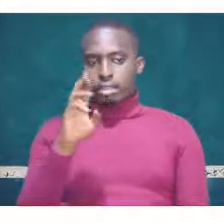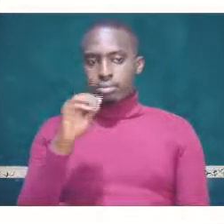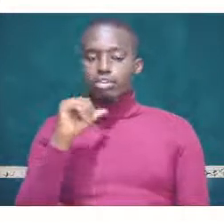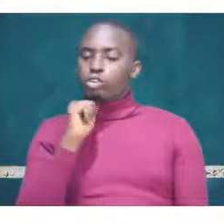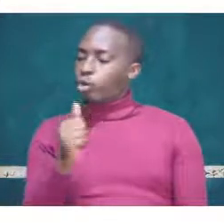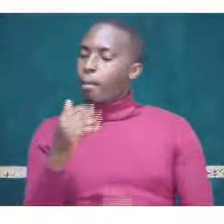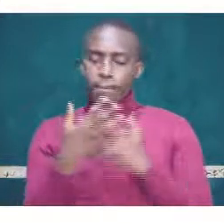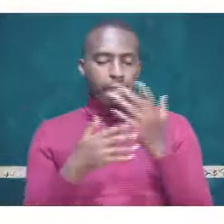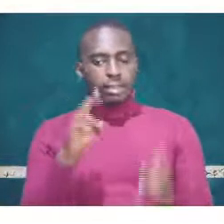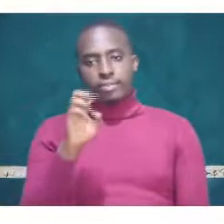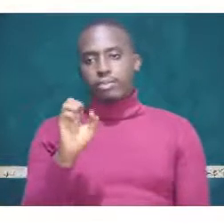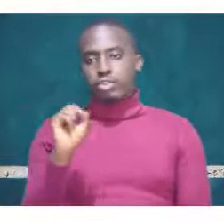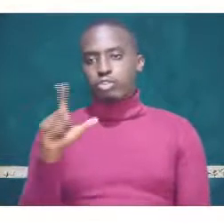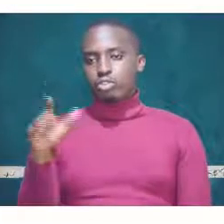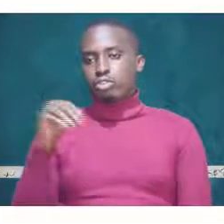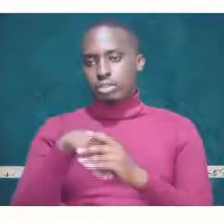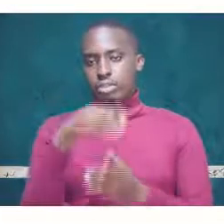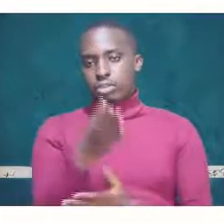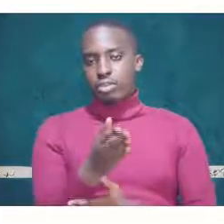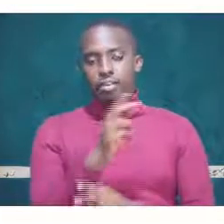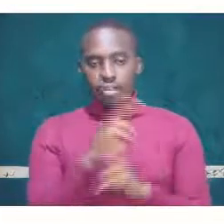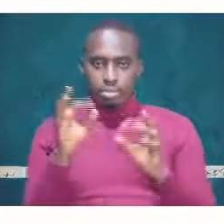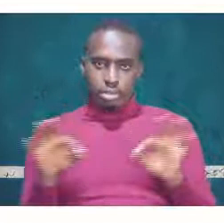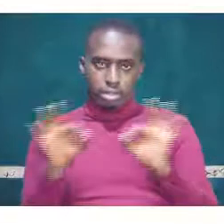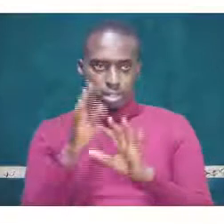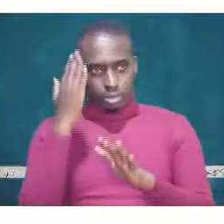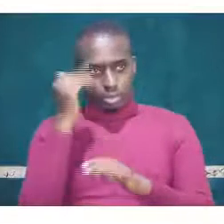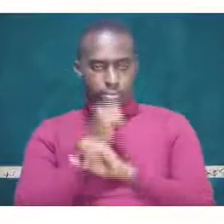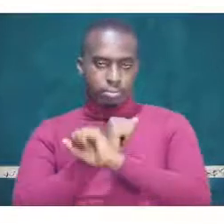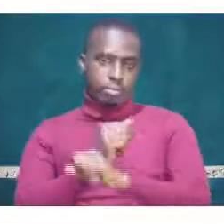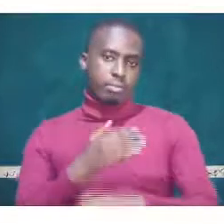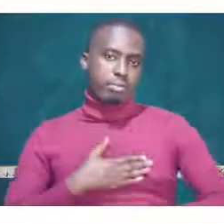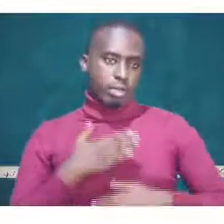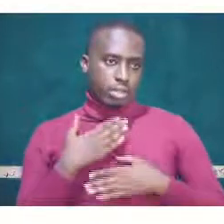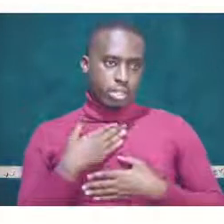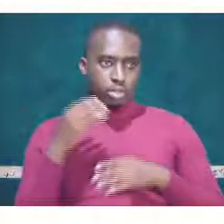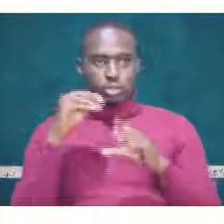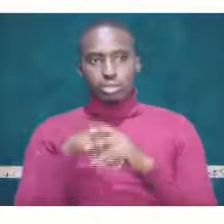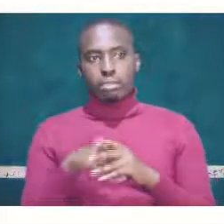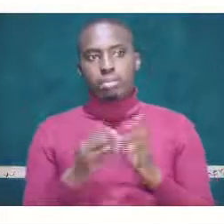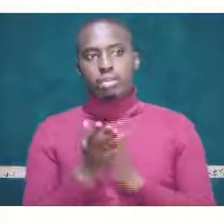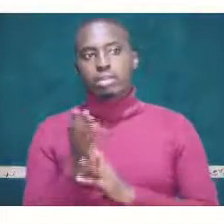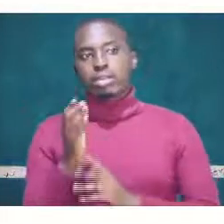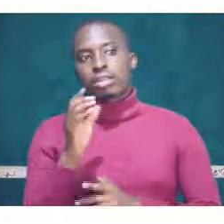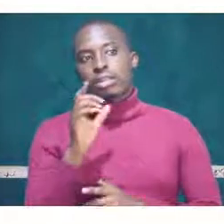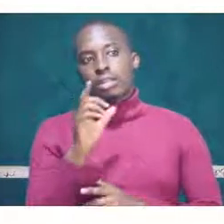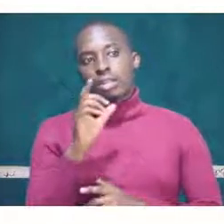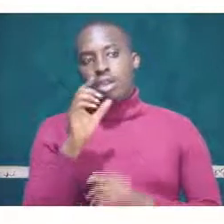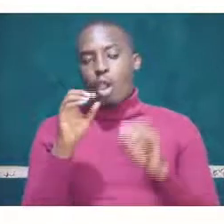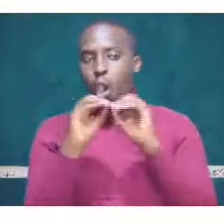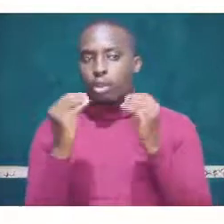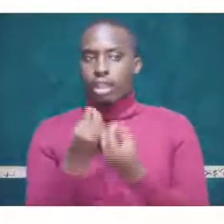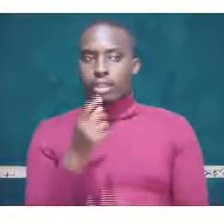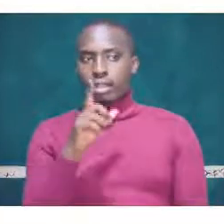vessels. So because epidermis are very important and they are protecting the body. Let's go through the lymphatic organs. I mentioned